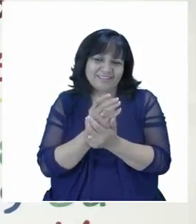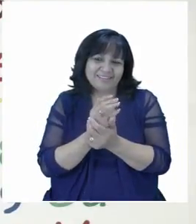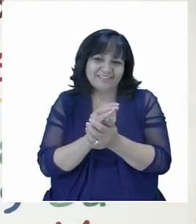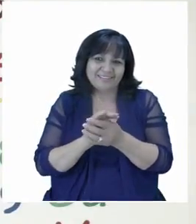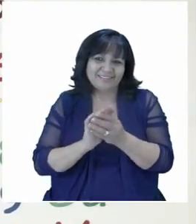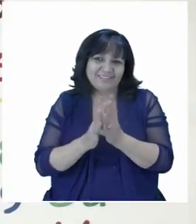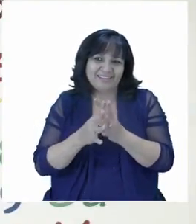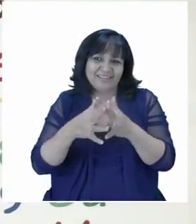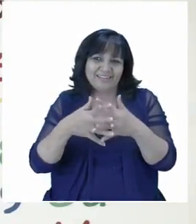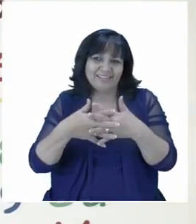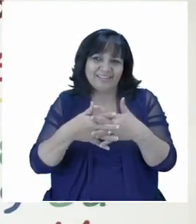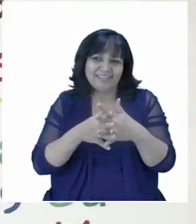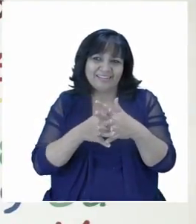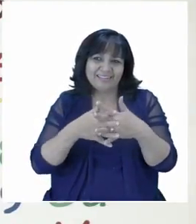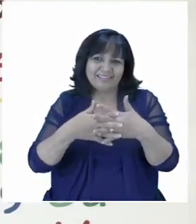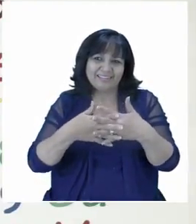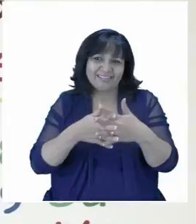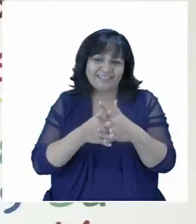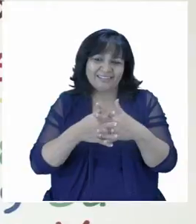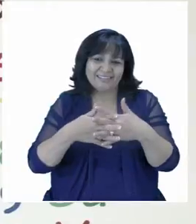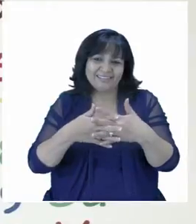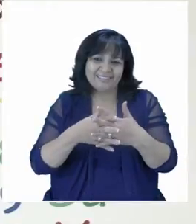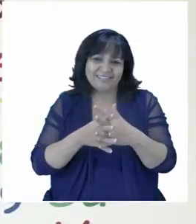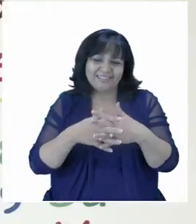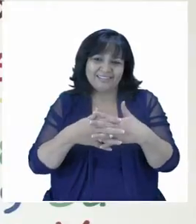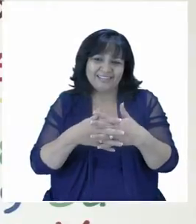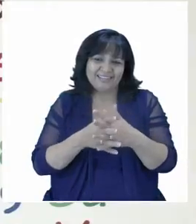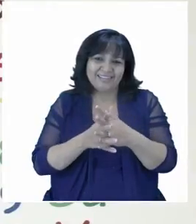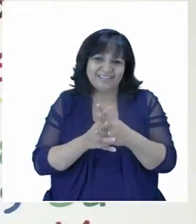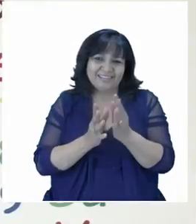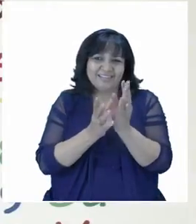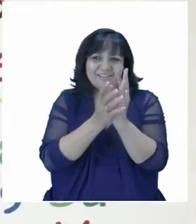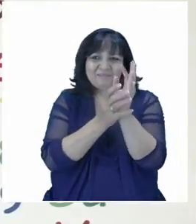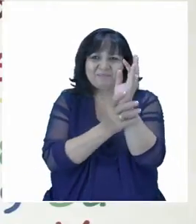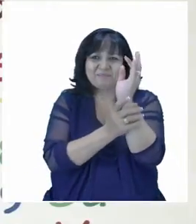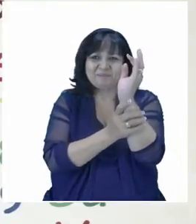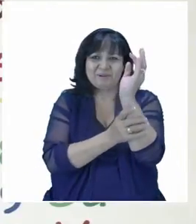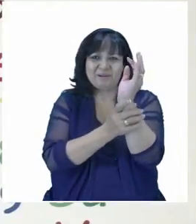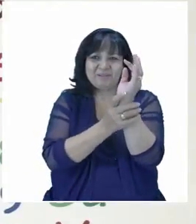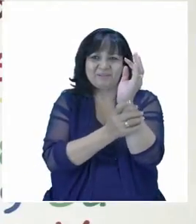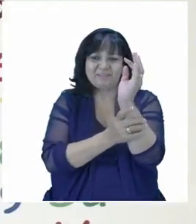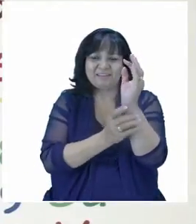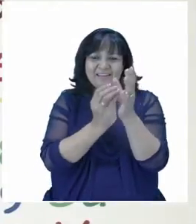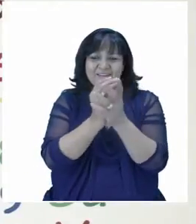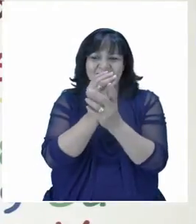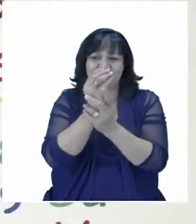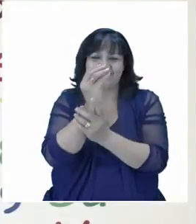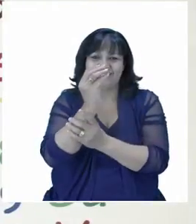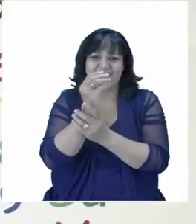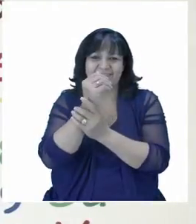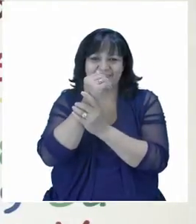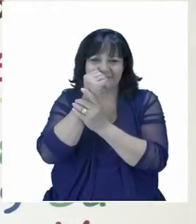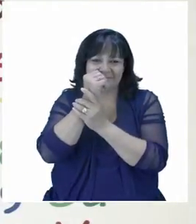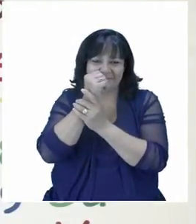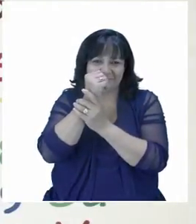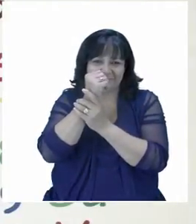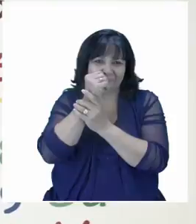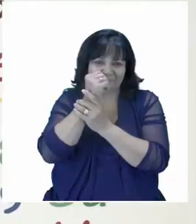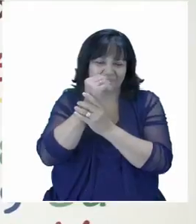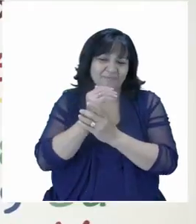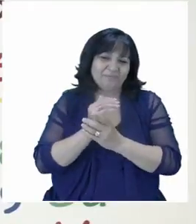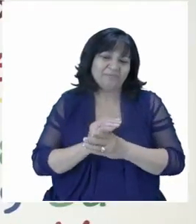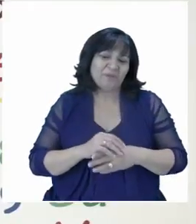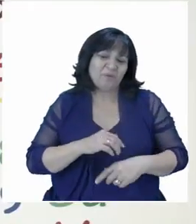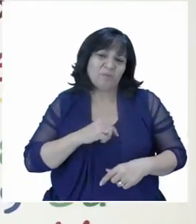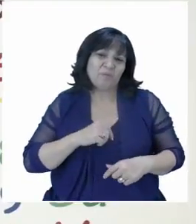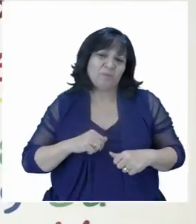in between your fingers, and then round the wrists.